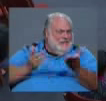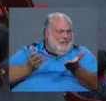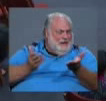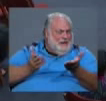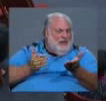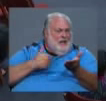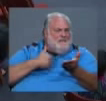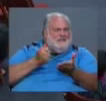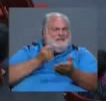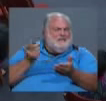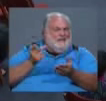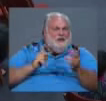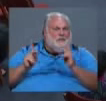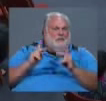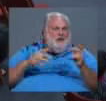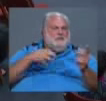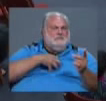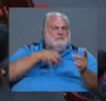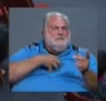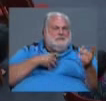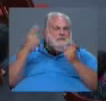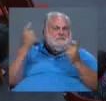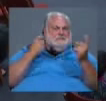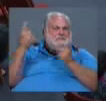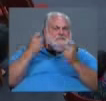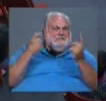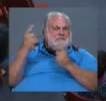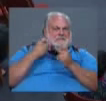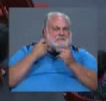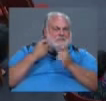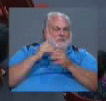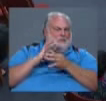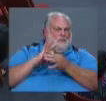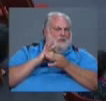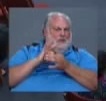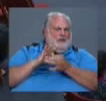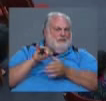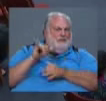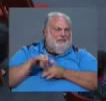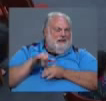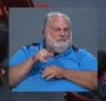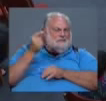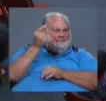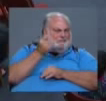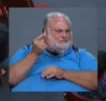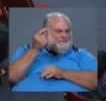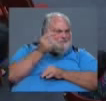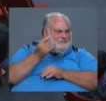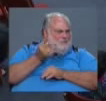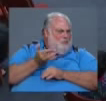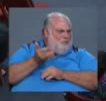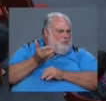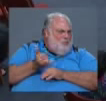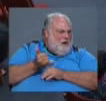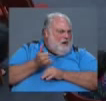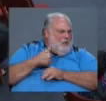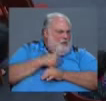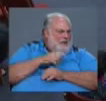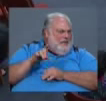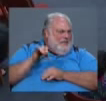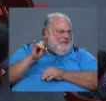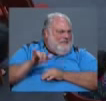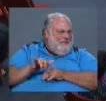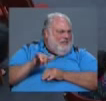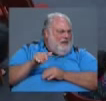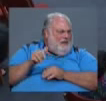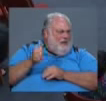I've had a number of complaints from constituents about it, and just wondered why we did it and what